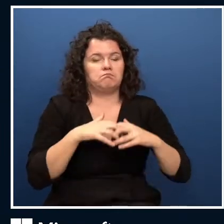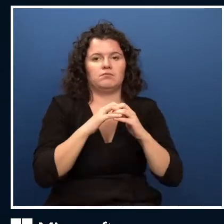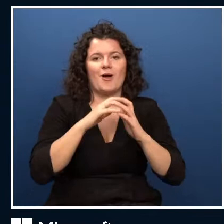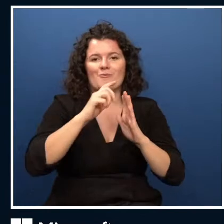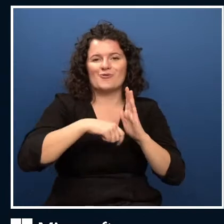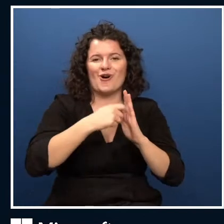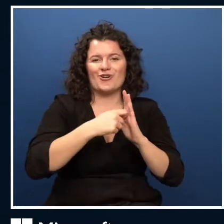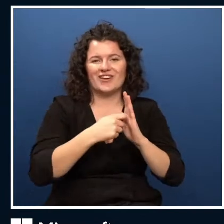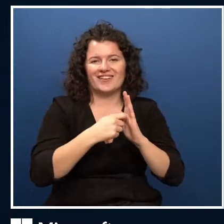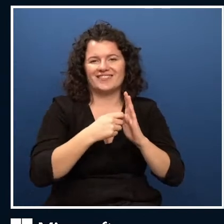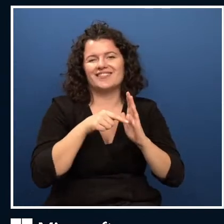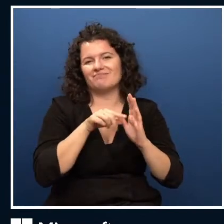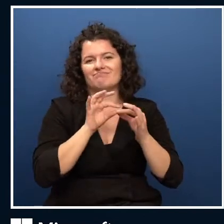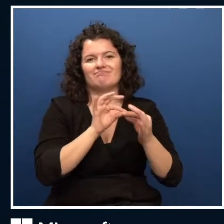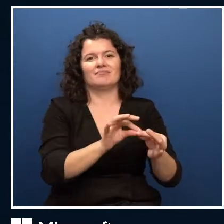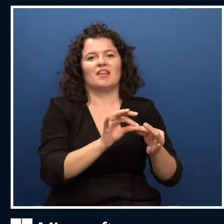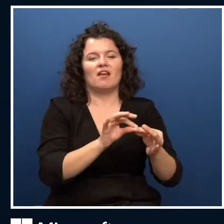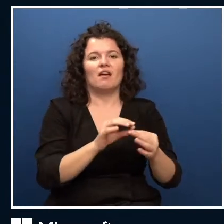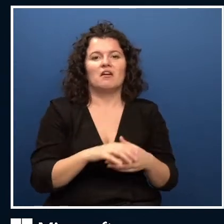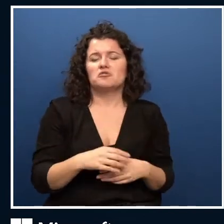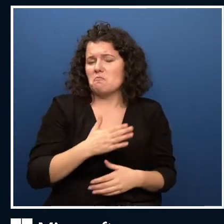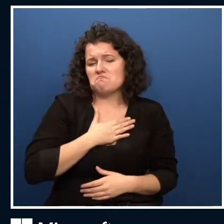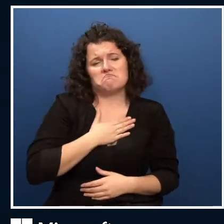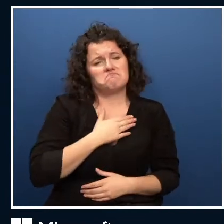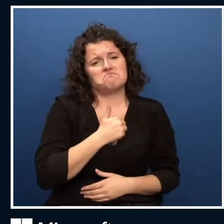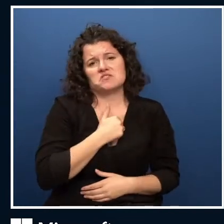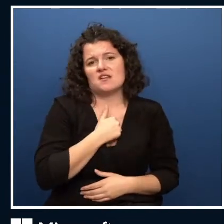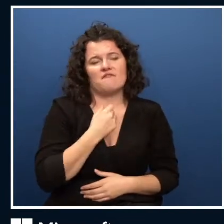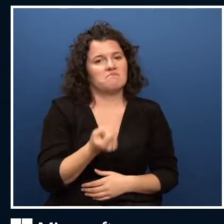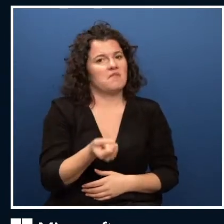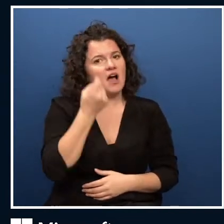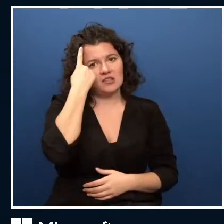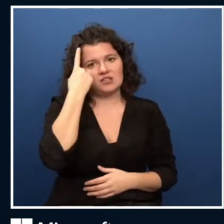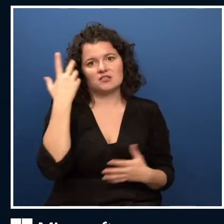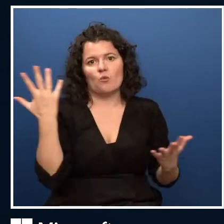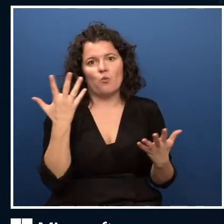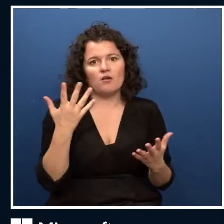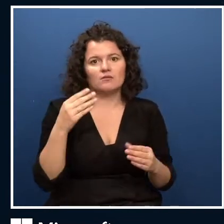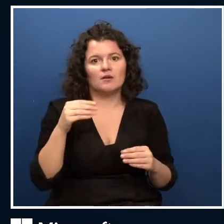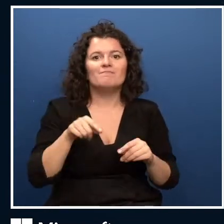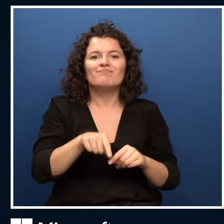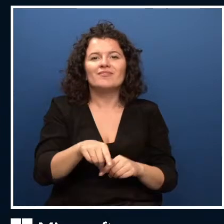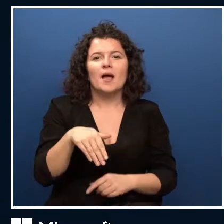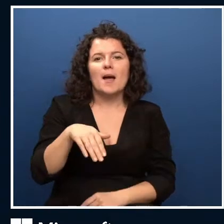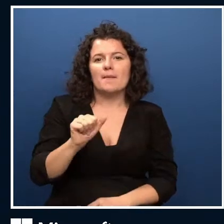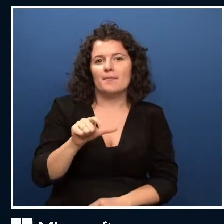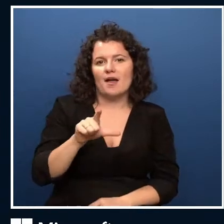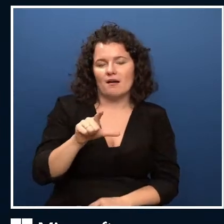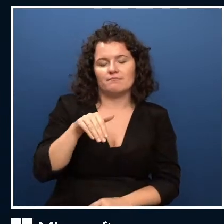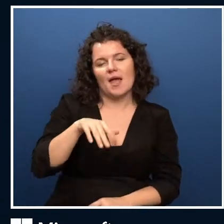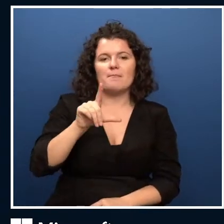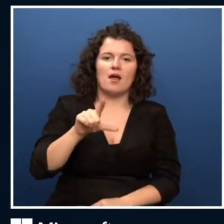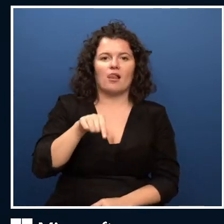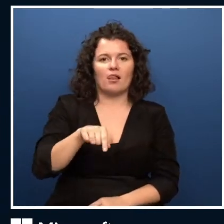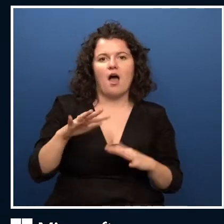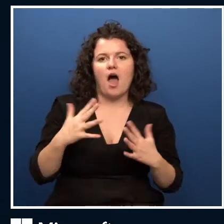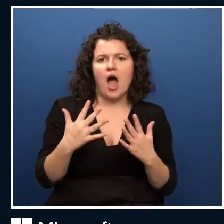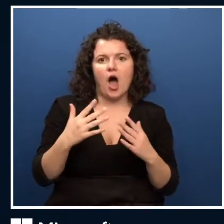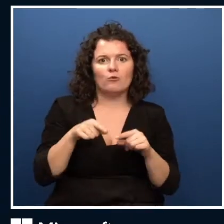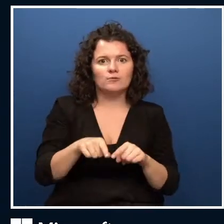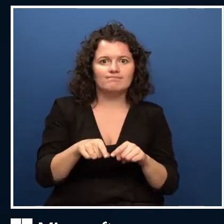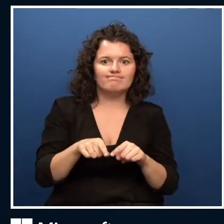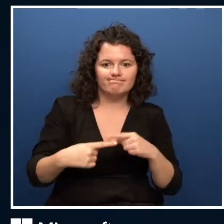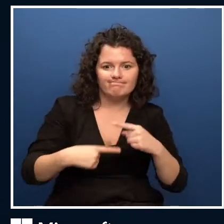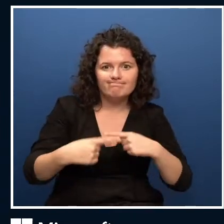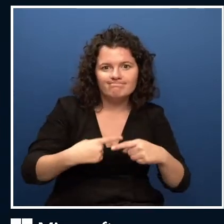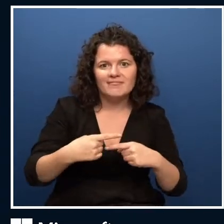to understand how deep learning models work, how I can implement them. So this was one idea